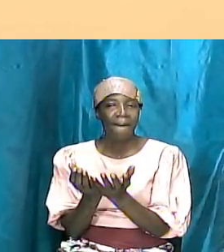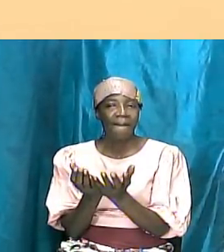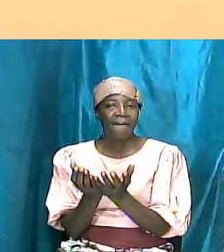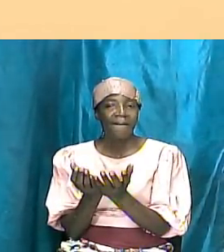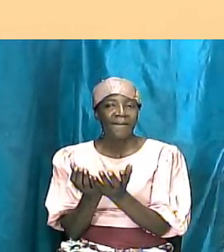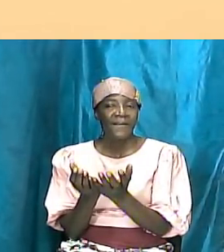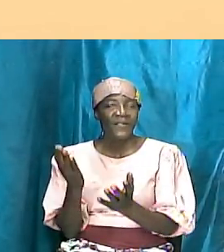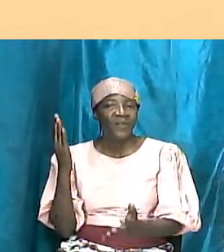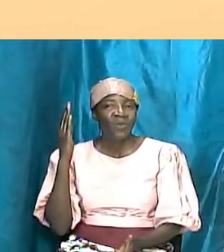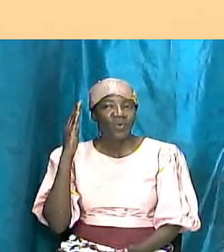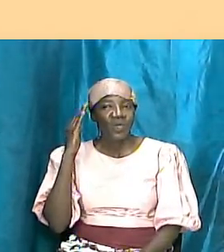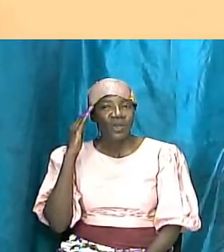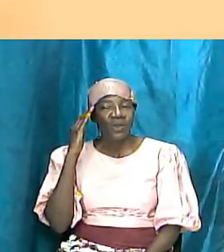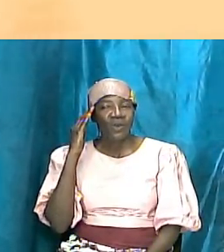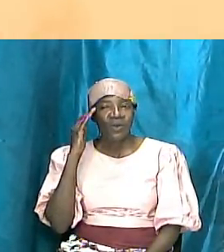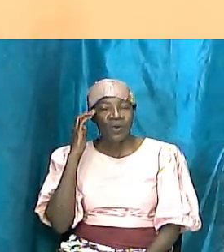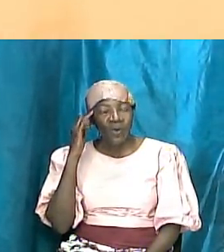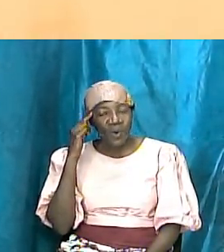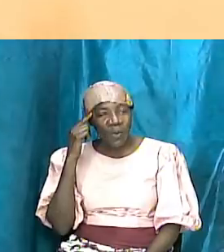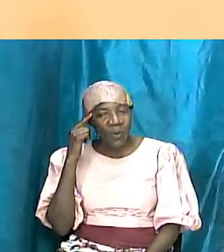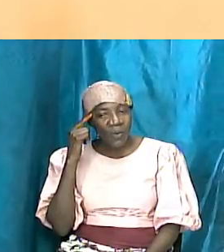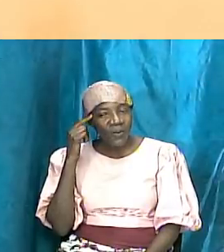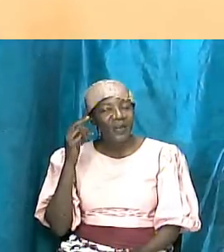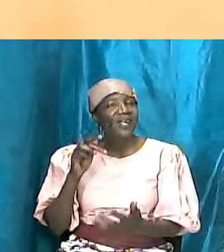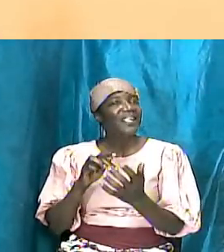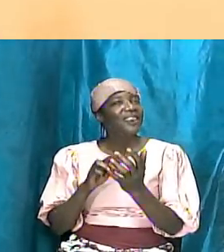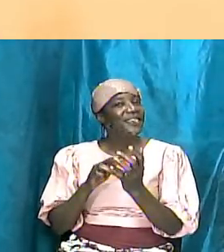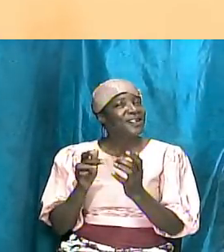we know, is Jesus.